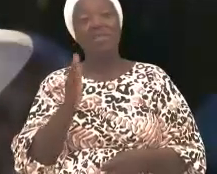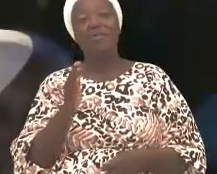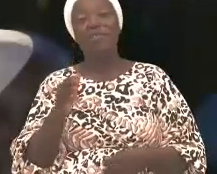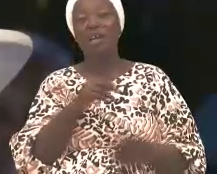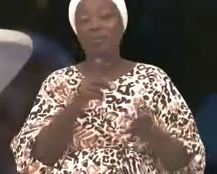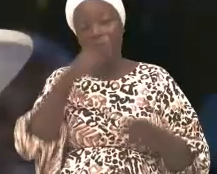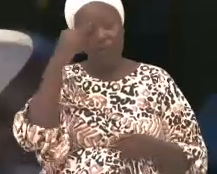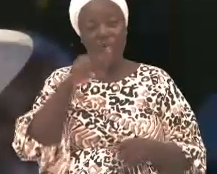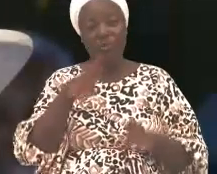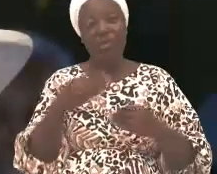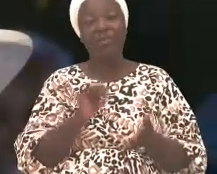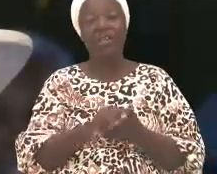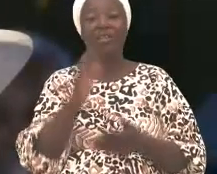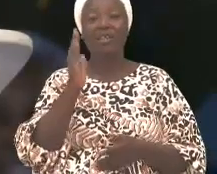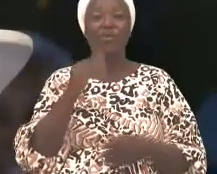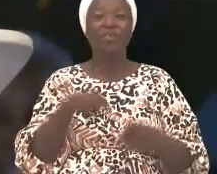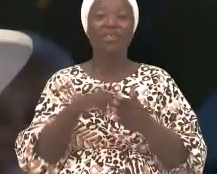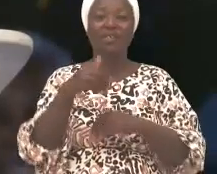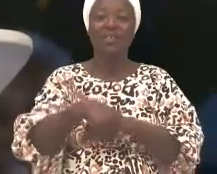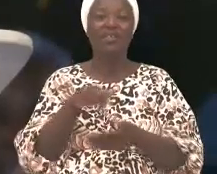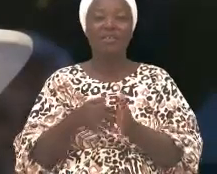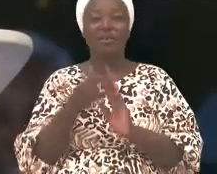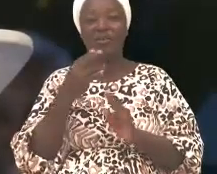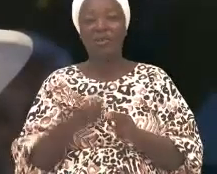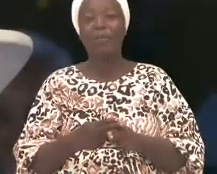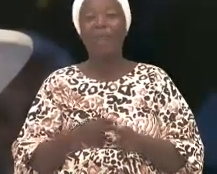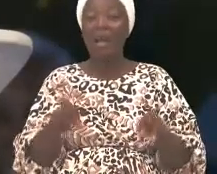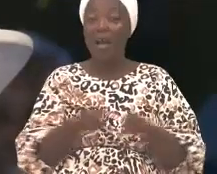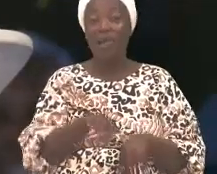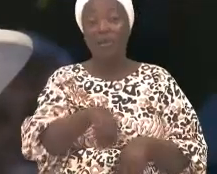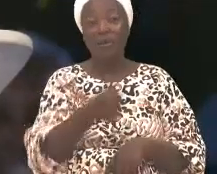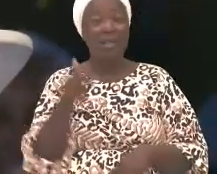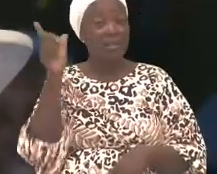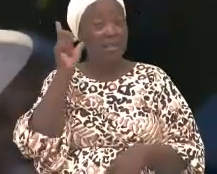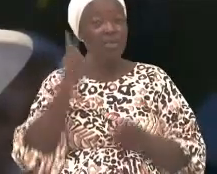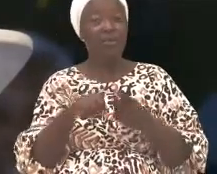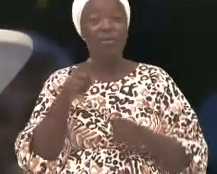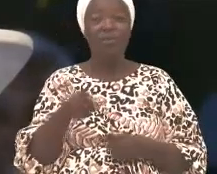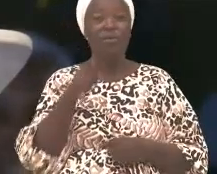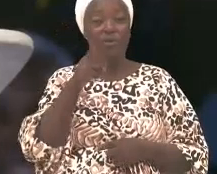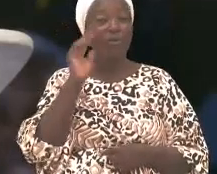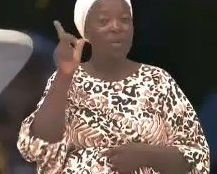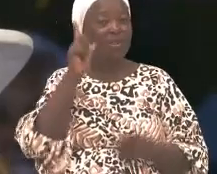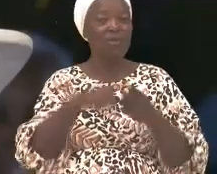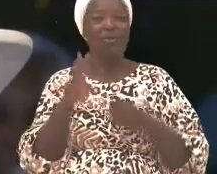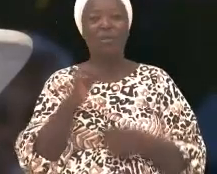testimony. As others listen to you, you will listen to them.